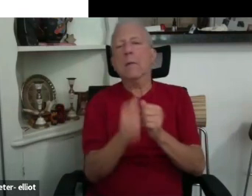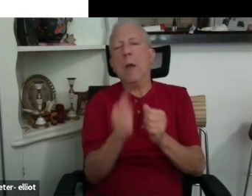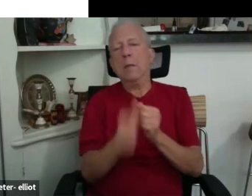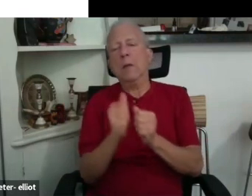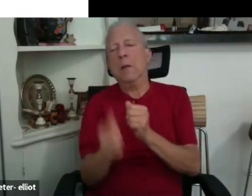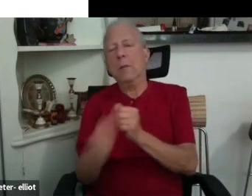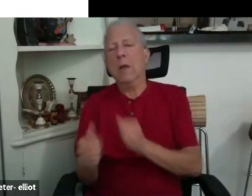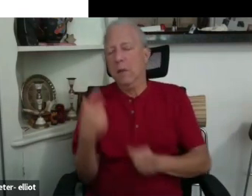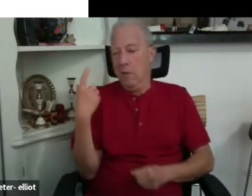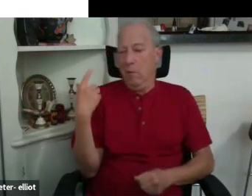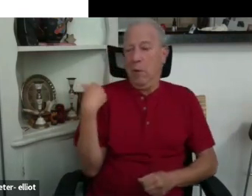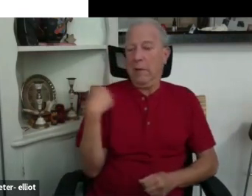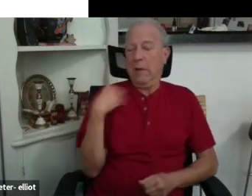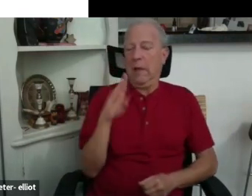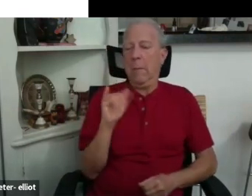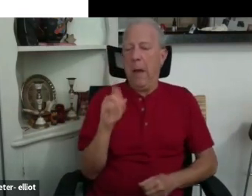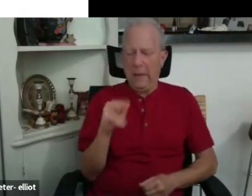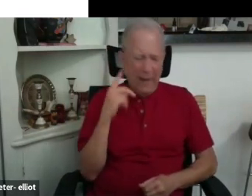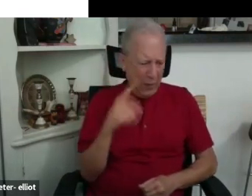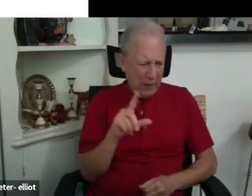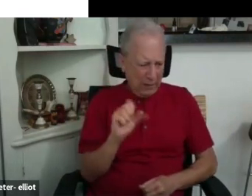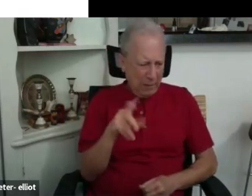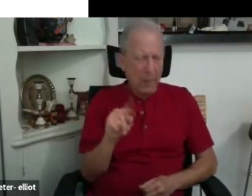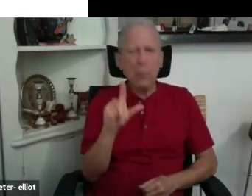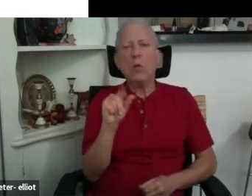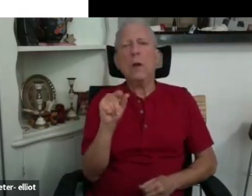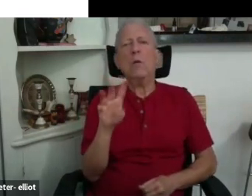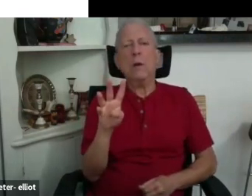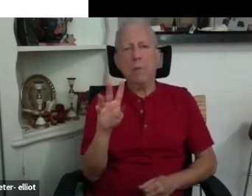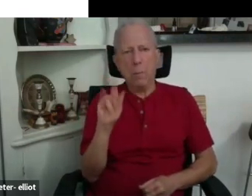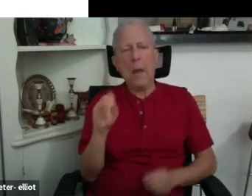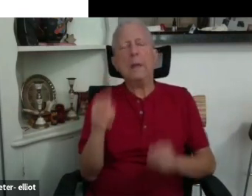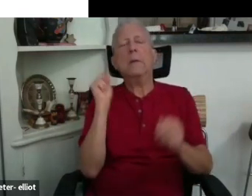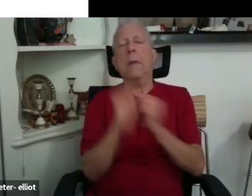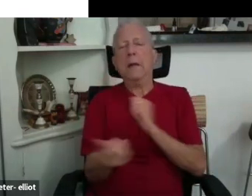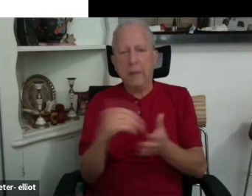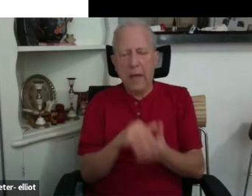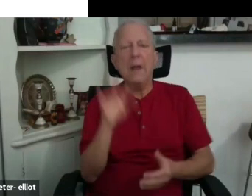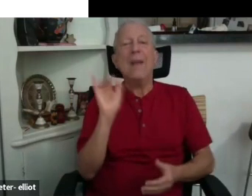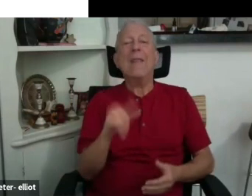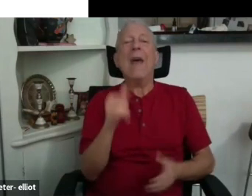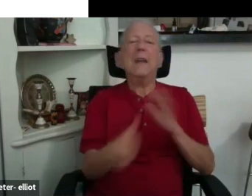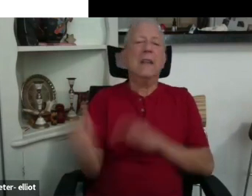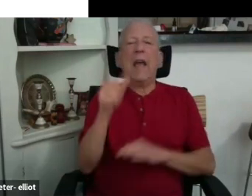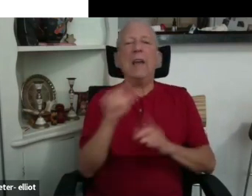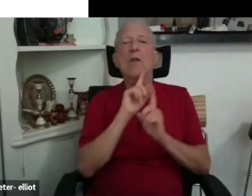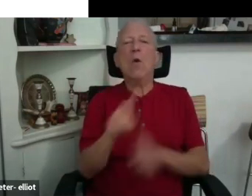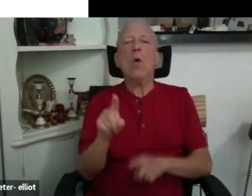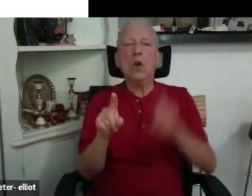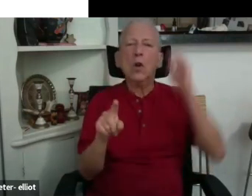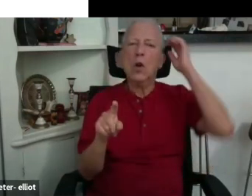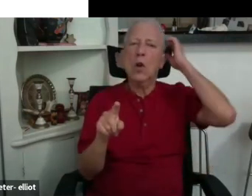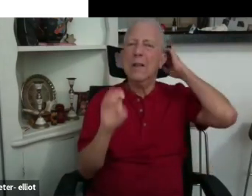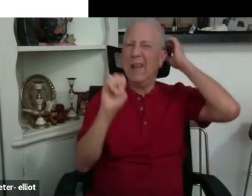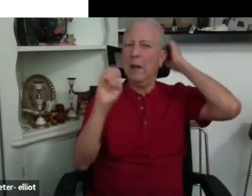by Biden in, I think, September 2024. That executive order authorizes the